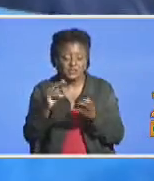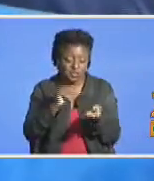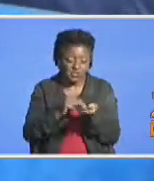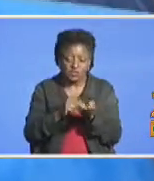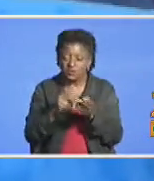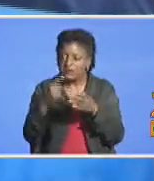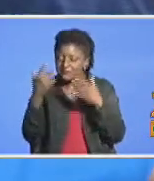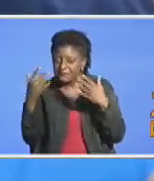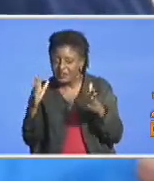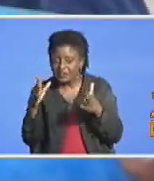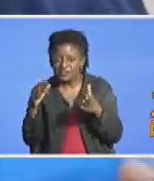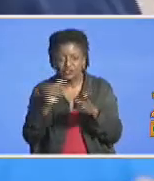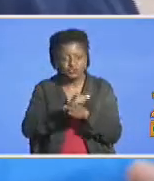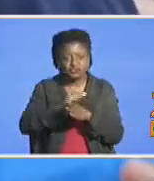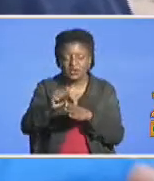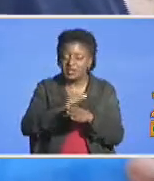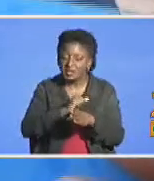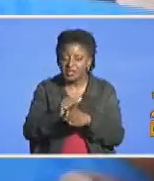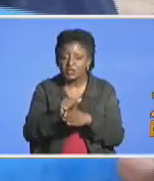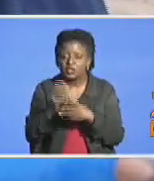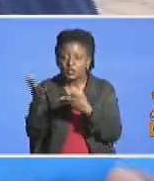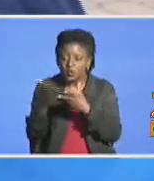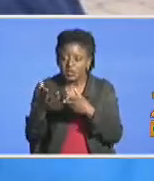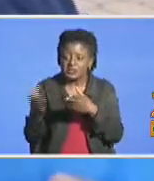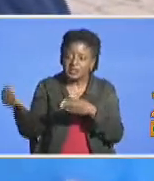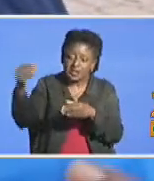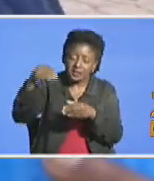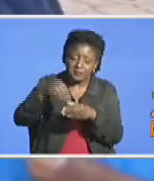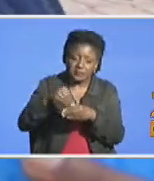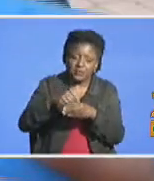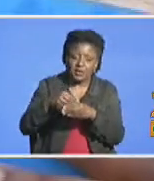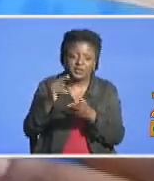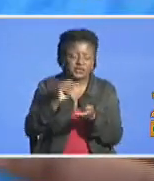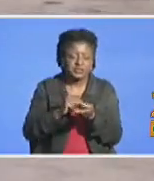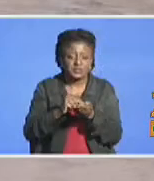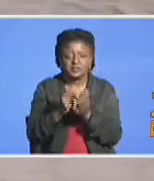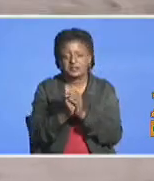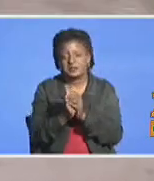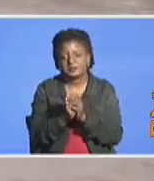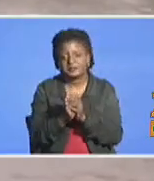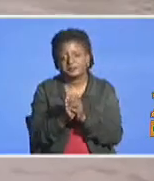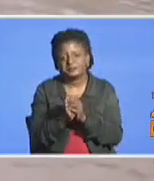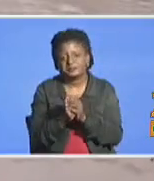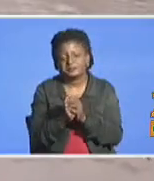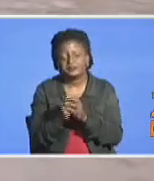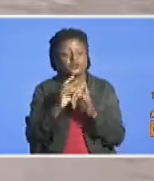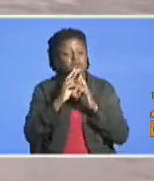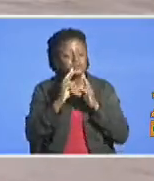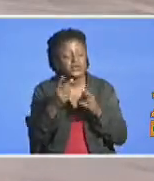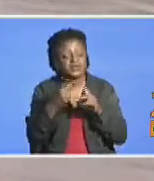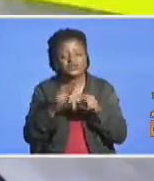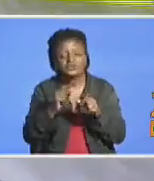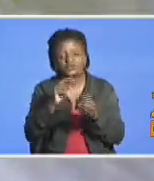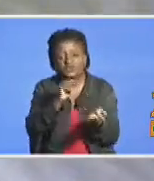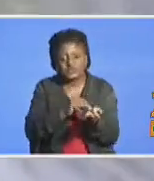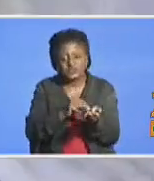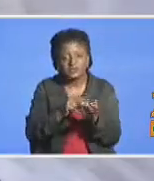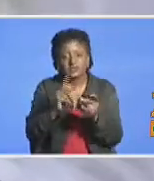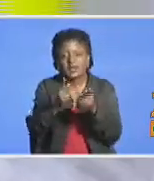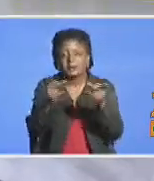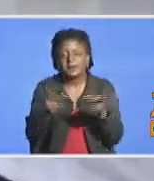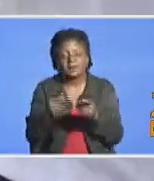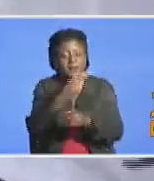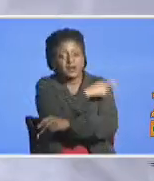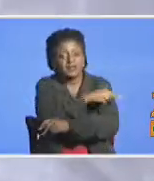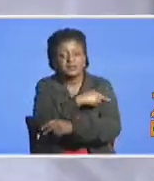retired nurses? We are budding bright minds. Put us in the field. While responding to the nurses, the Public Hospitals Authority